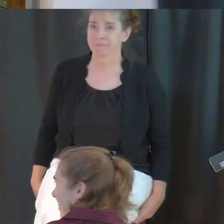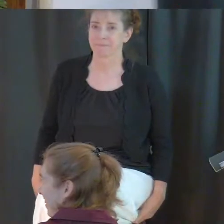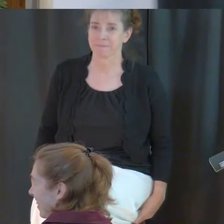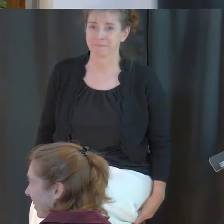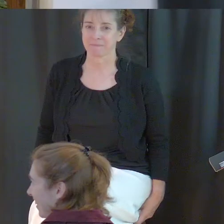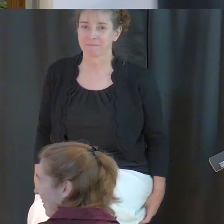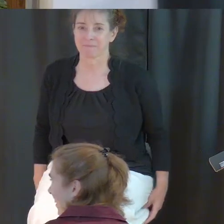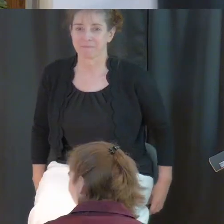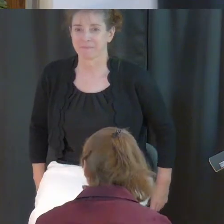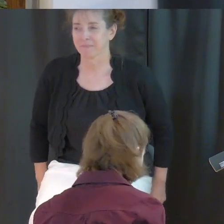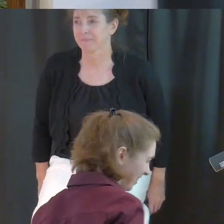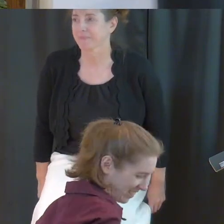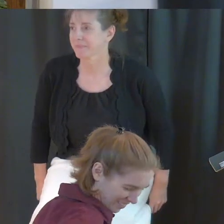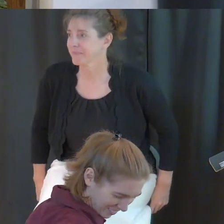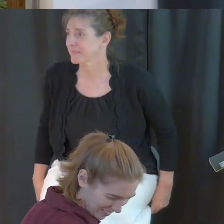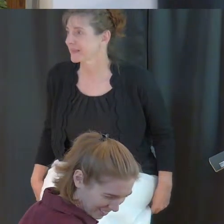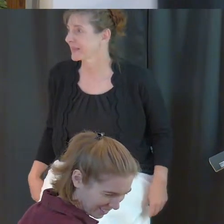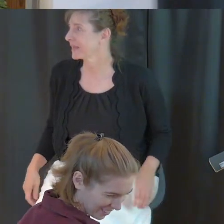Happy Sabbath?